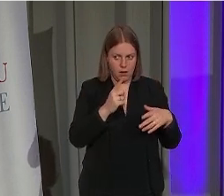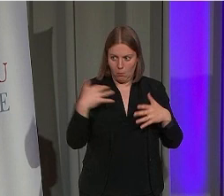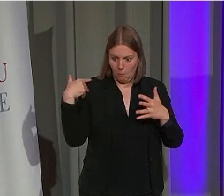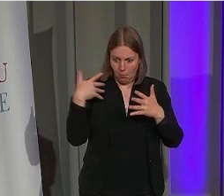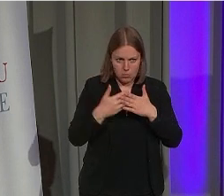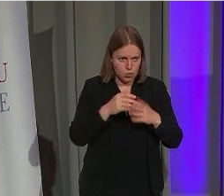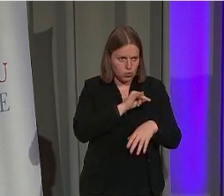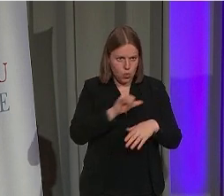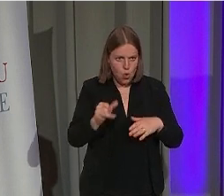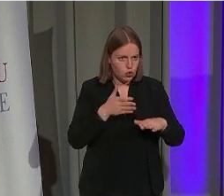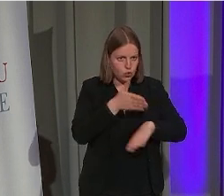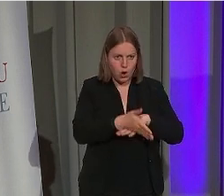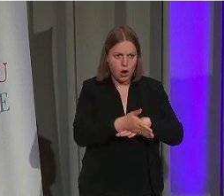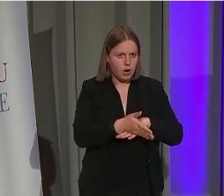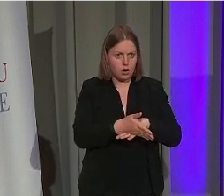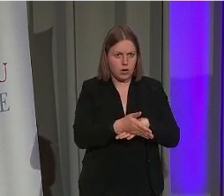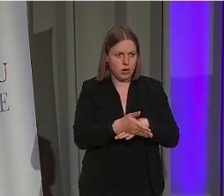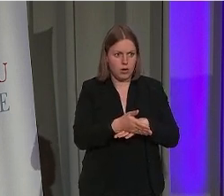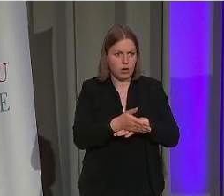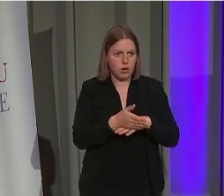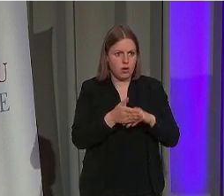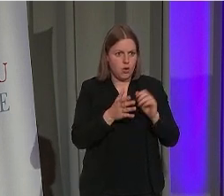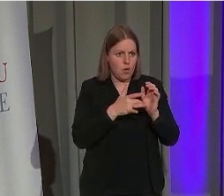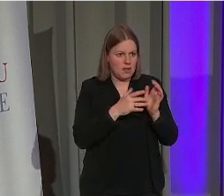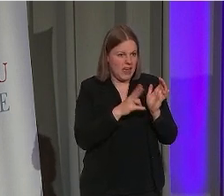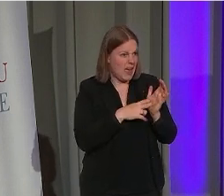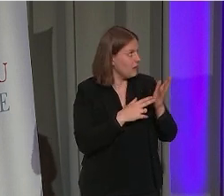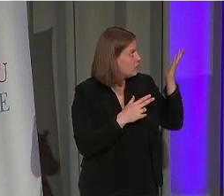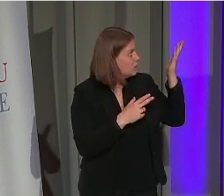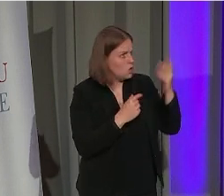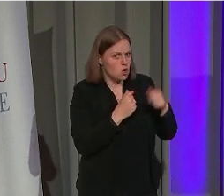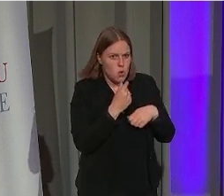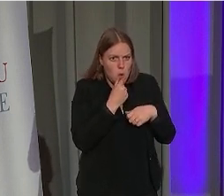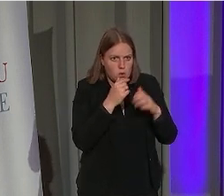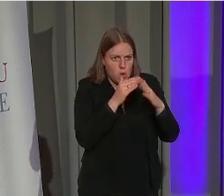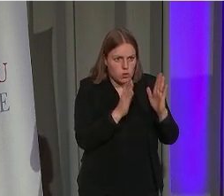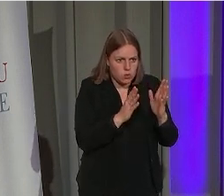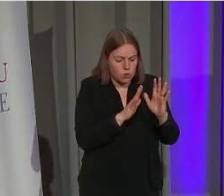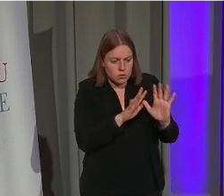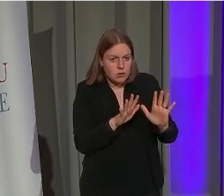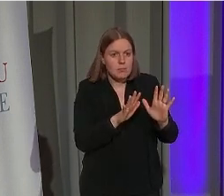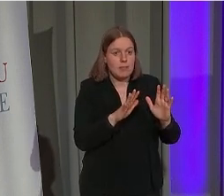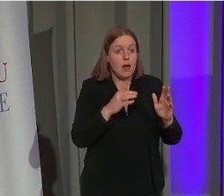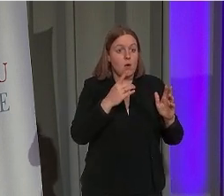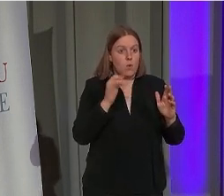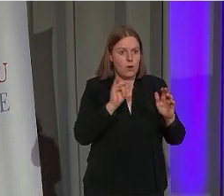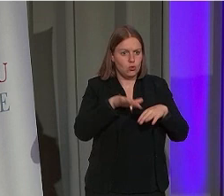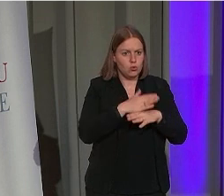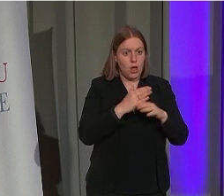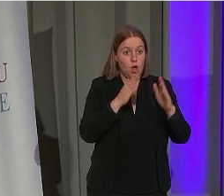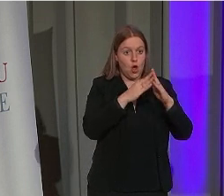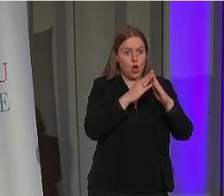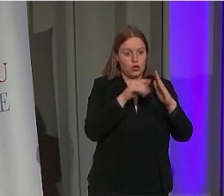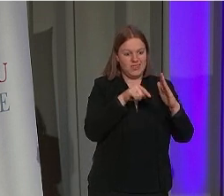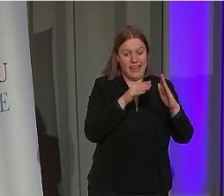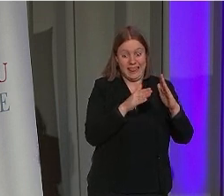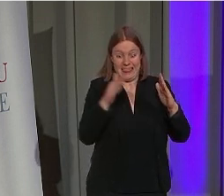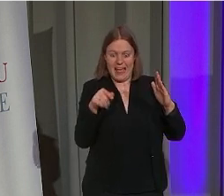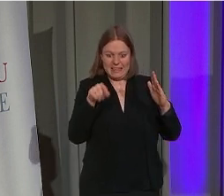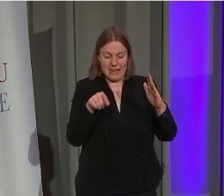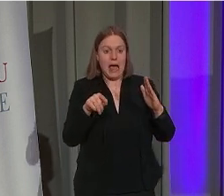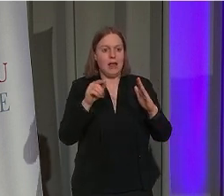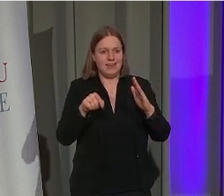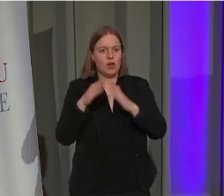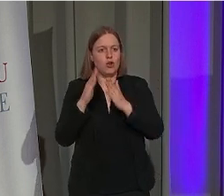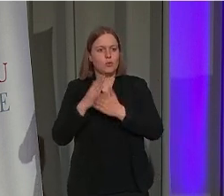is the Ensor House, but it was not accessible yet in the past, but because the